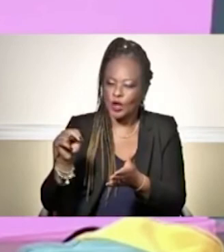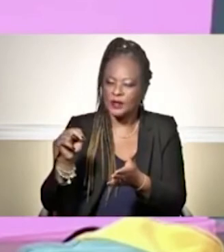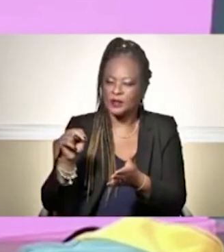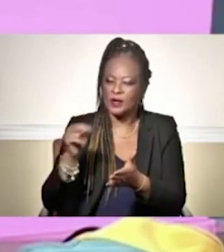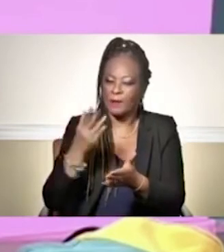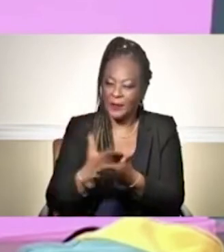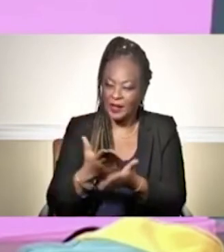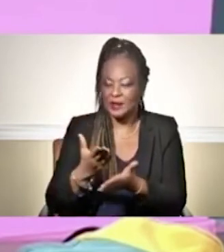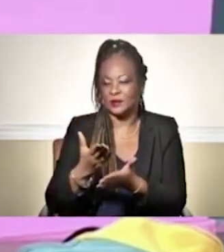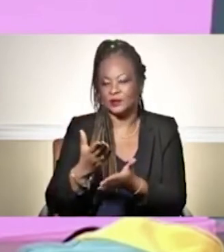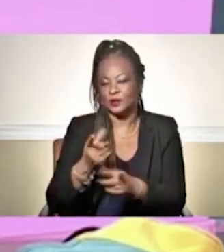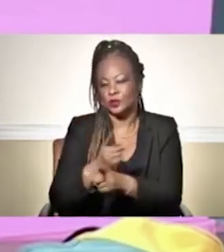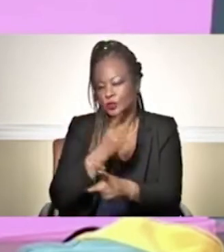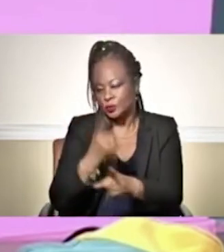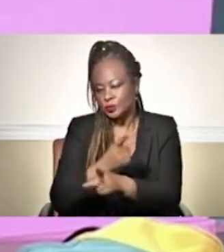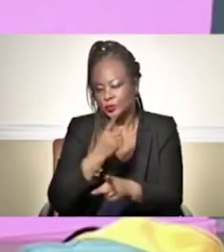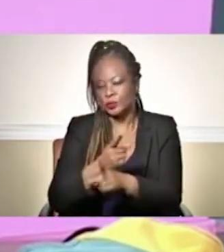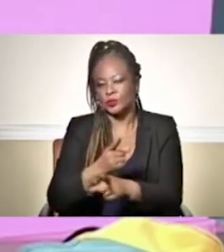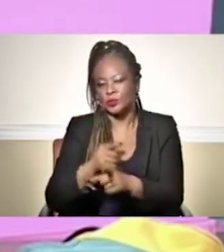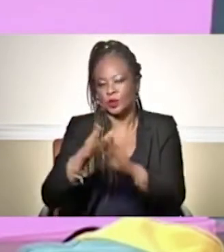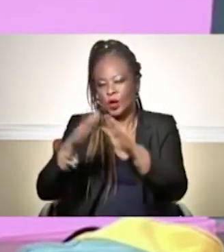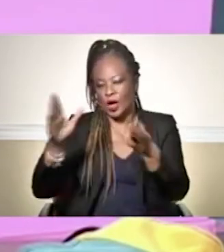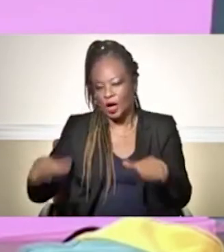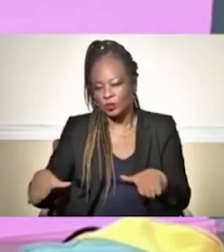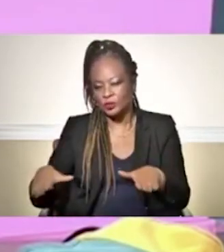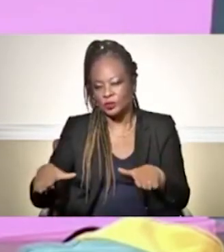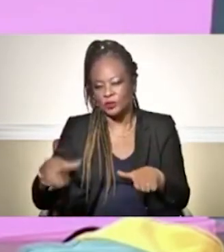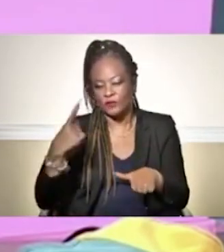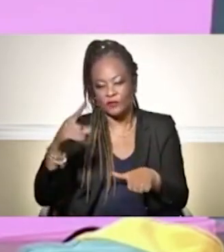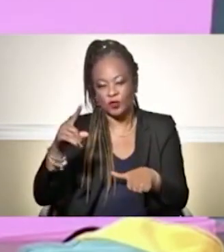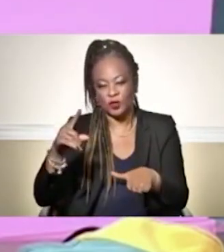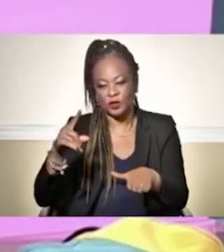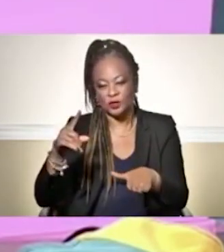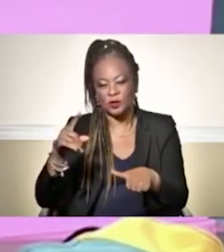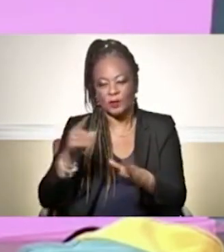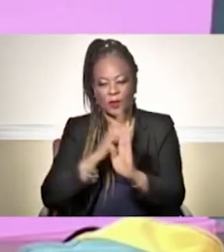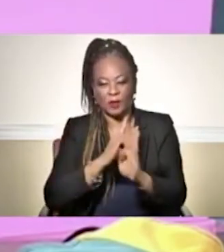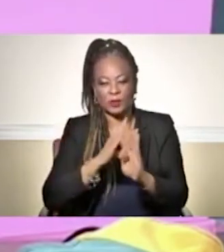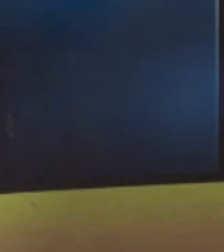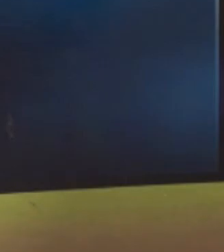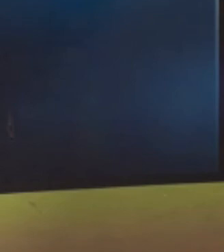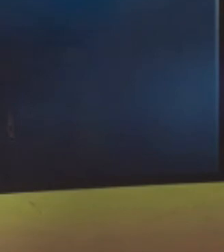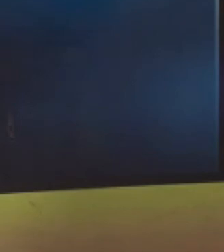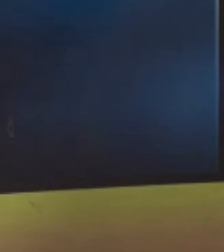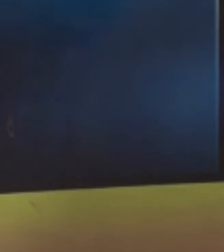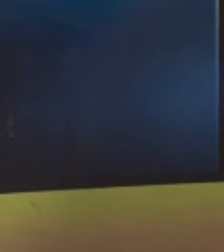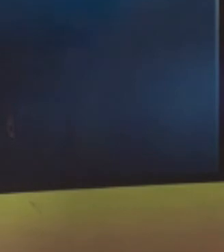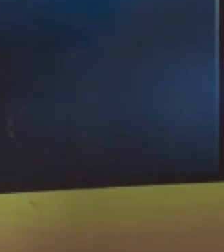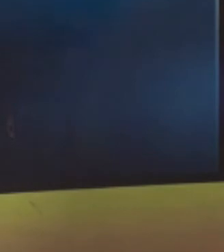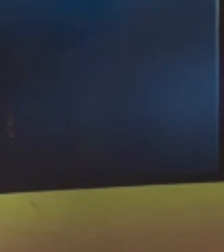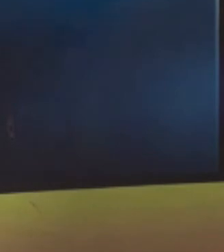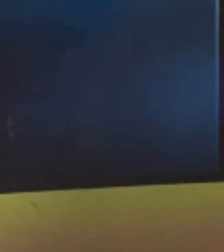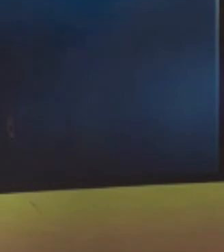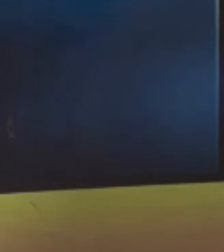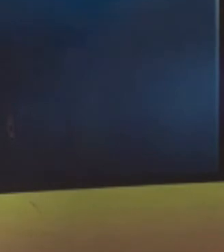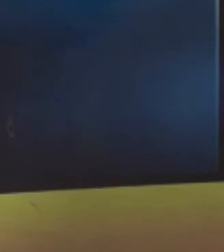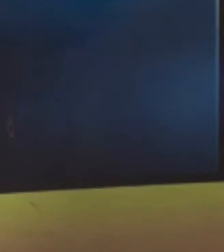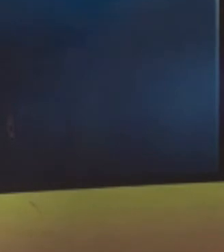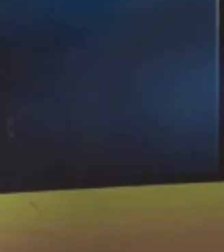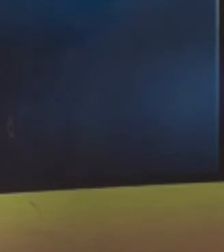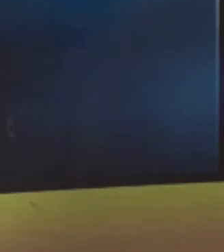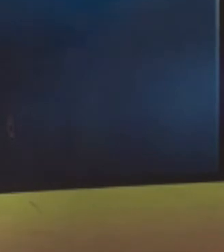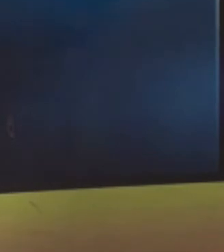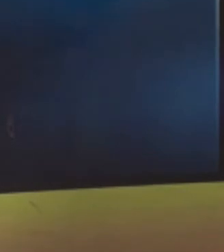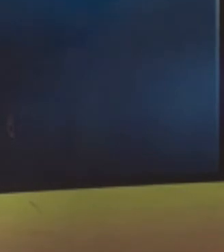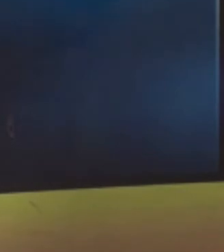of non-compliance with the prescriptive requirements of the current Bahamas Building Code. Minister Lewis announced that hard copies of